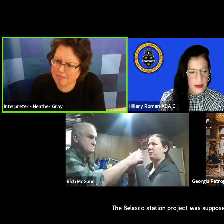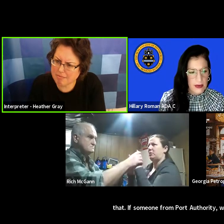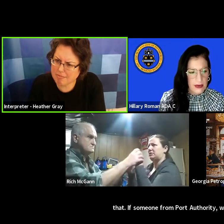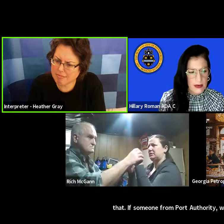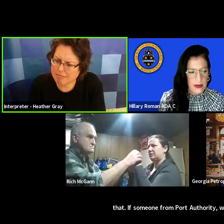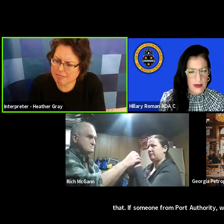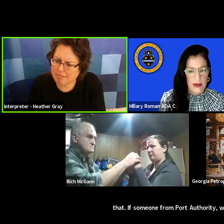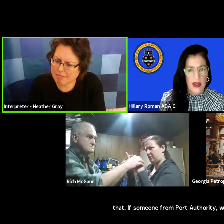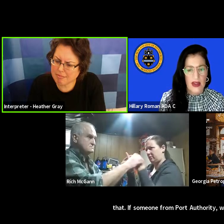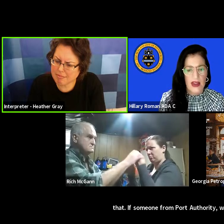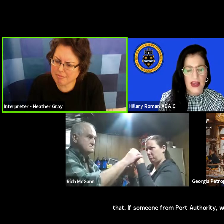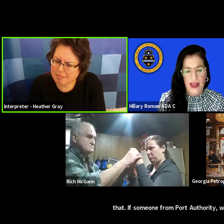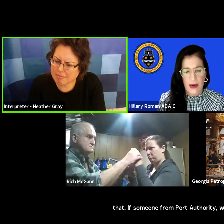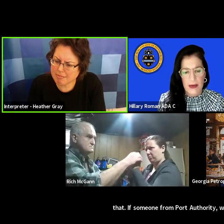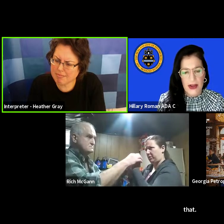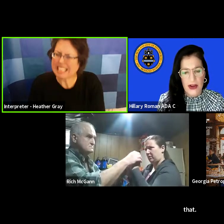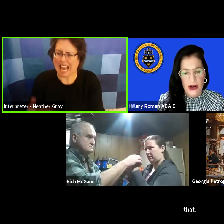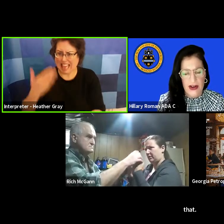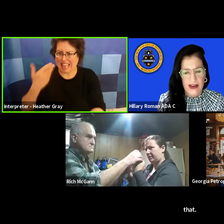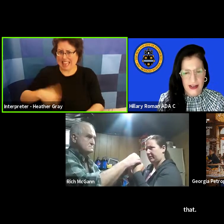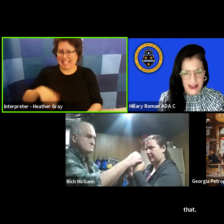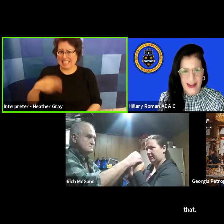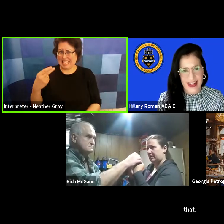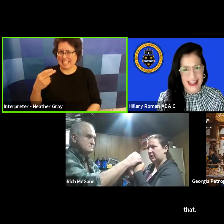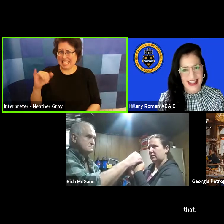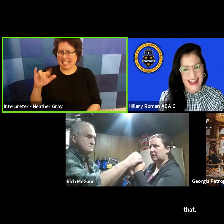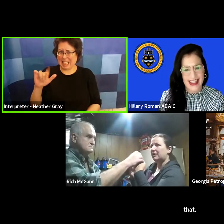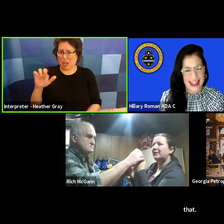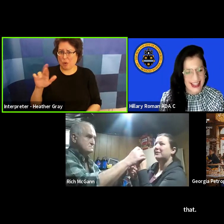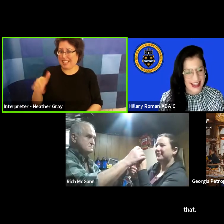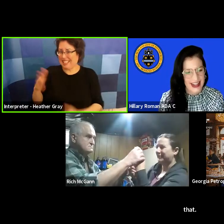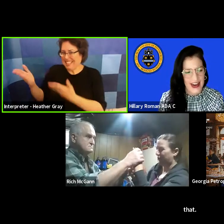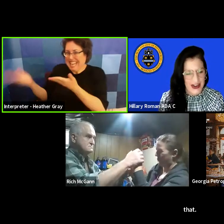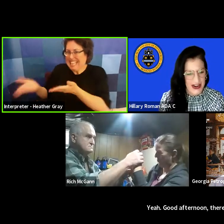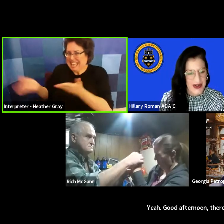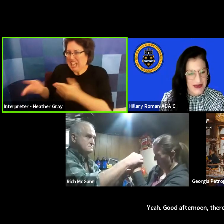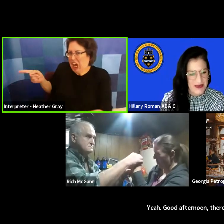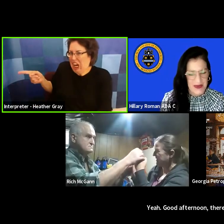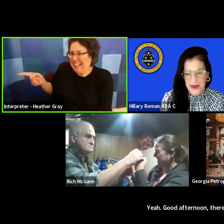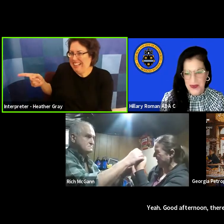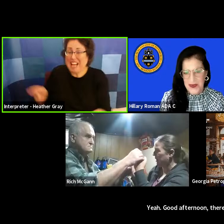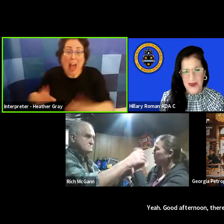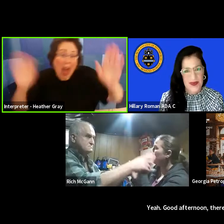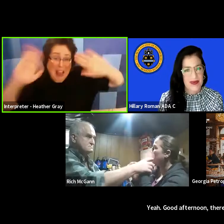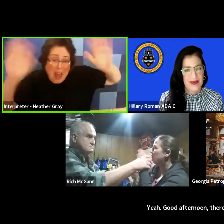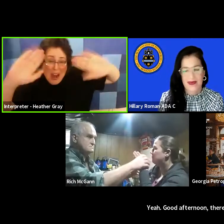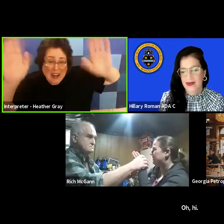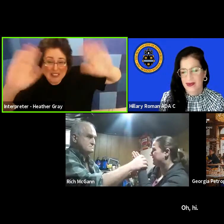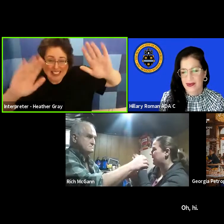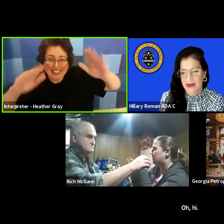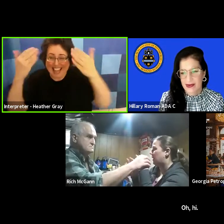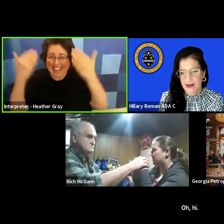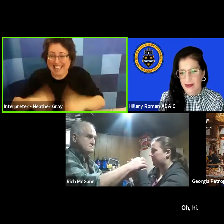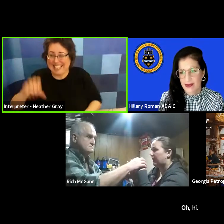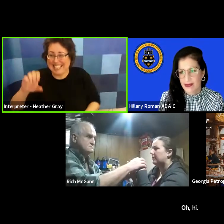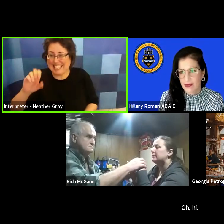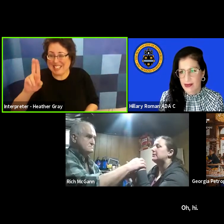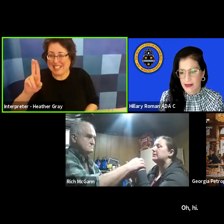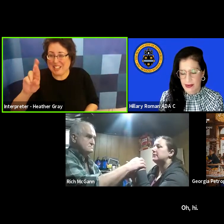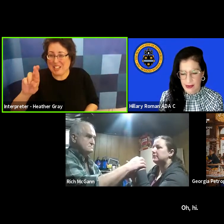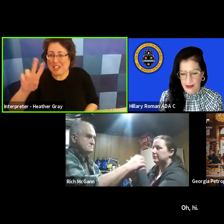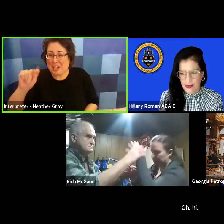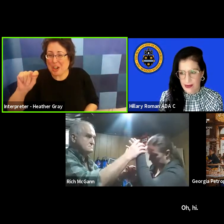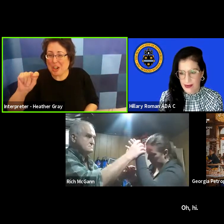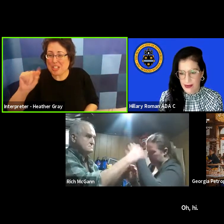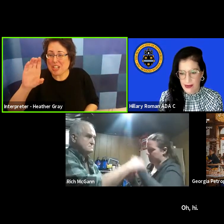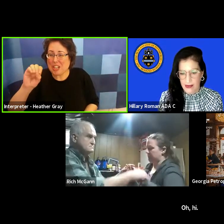that? Good afternoon. There he is. Oh, hi. This is Kirk Conrad. I am a